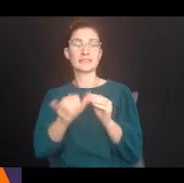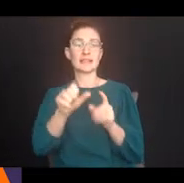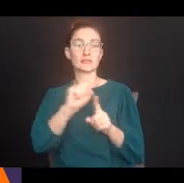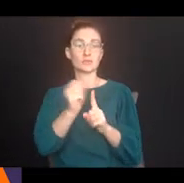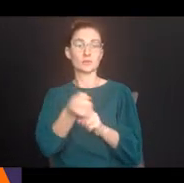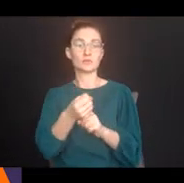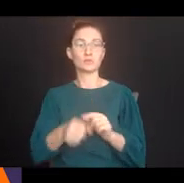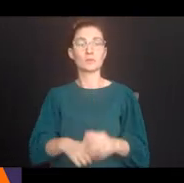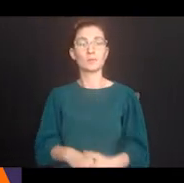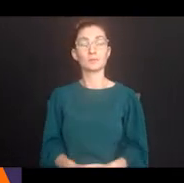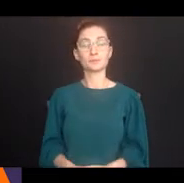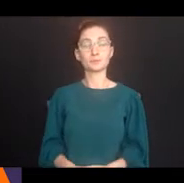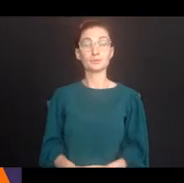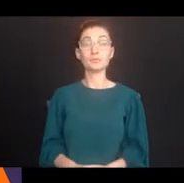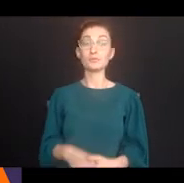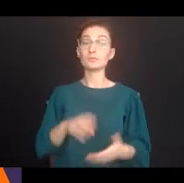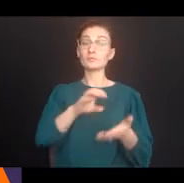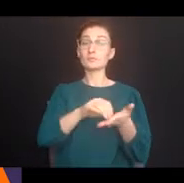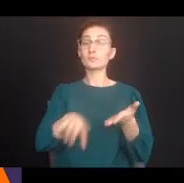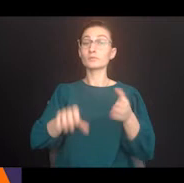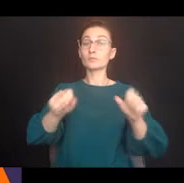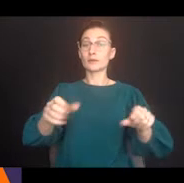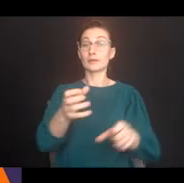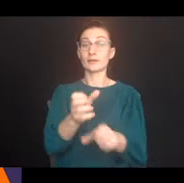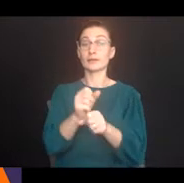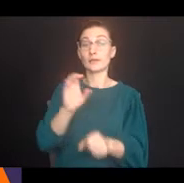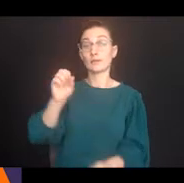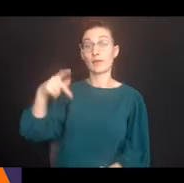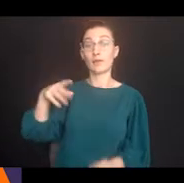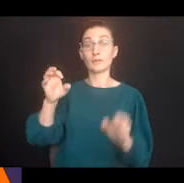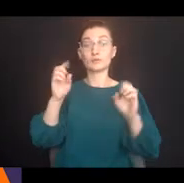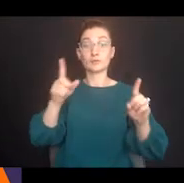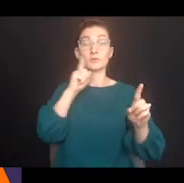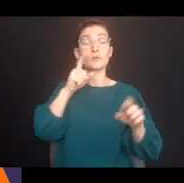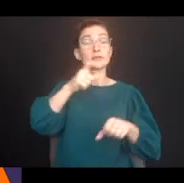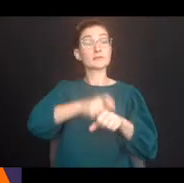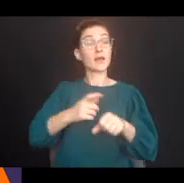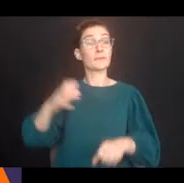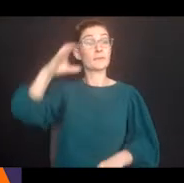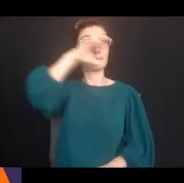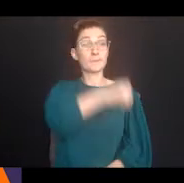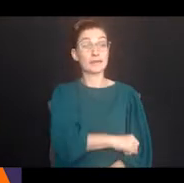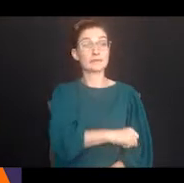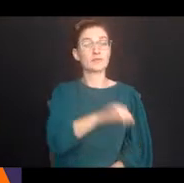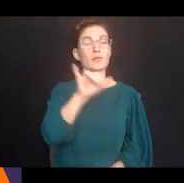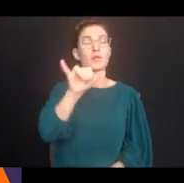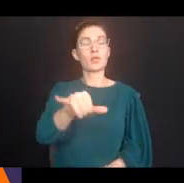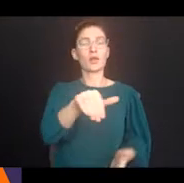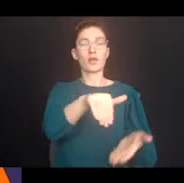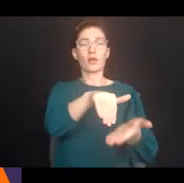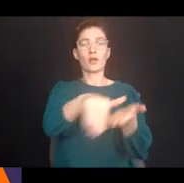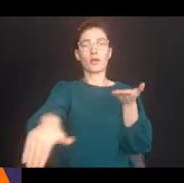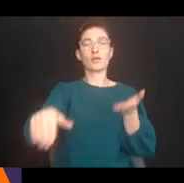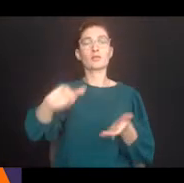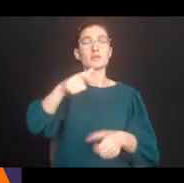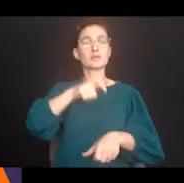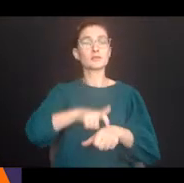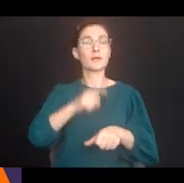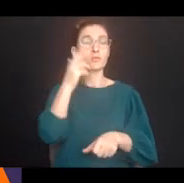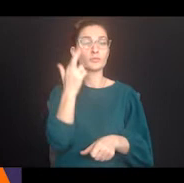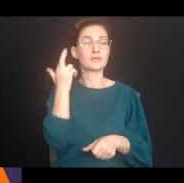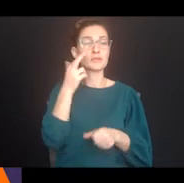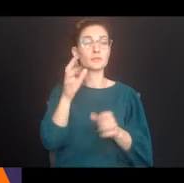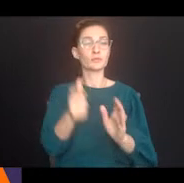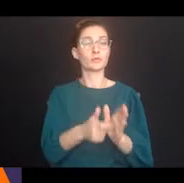situation. Although a student is entitled to compensatory education for the time missed, this excluded the time